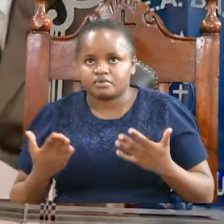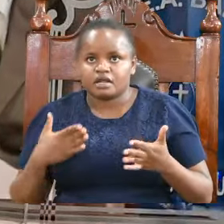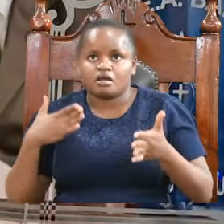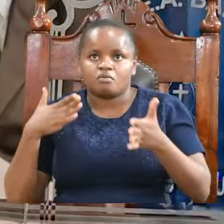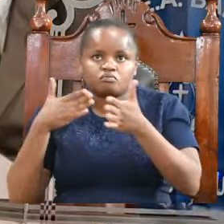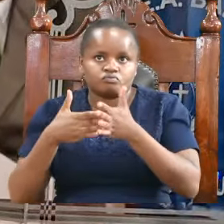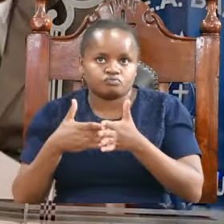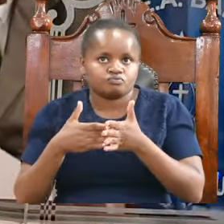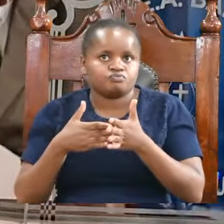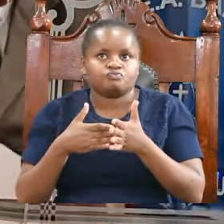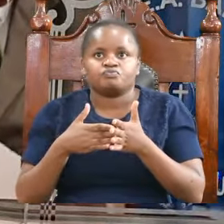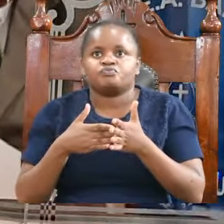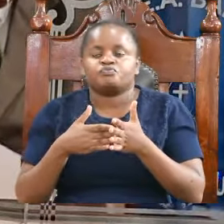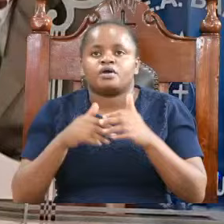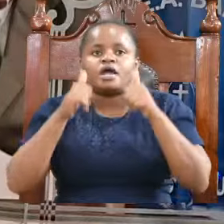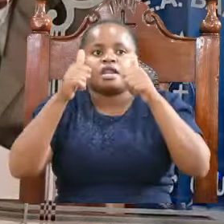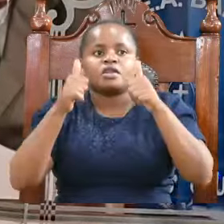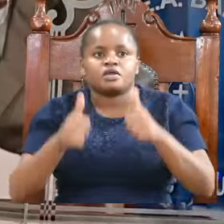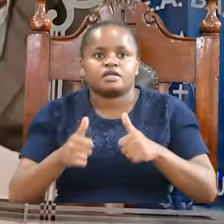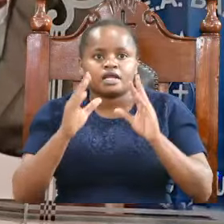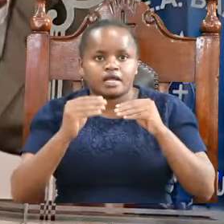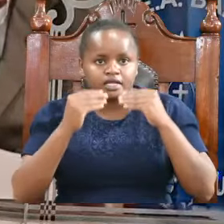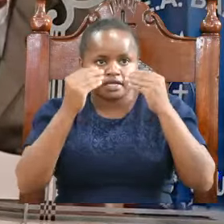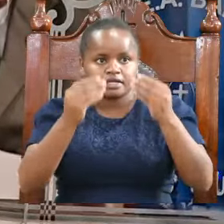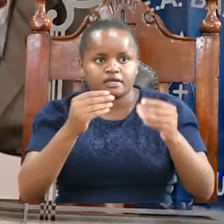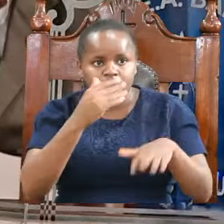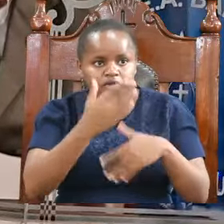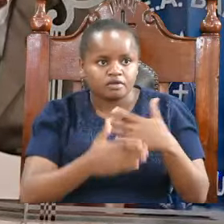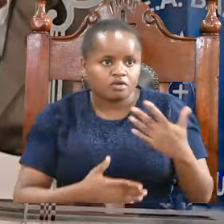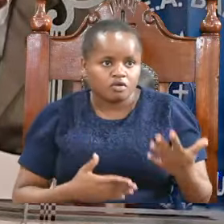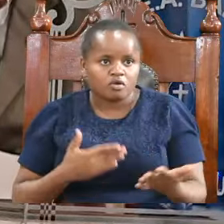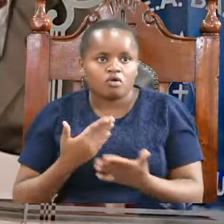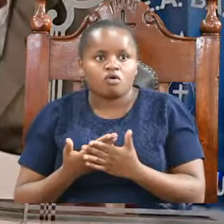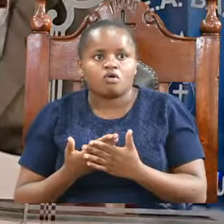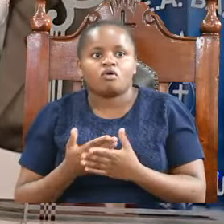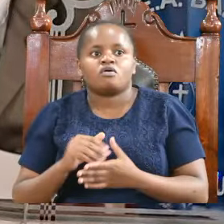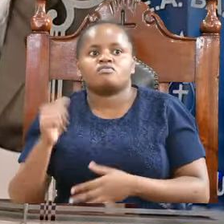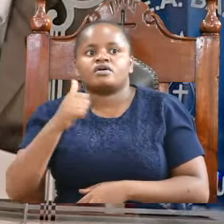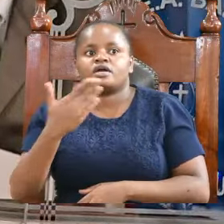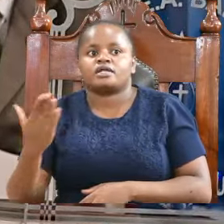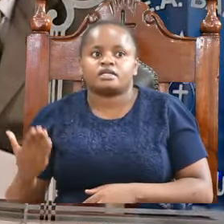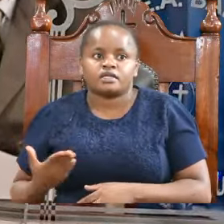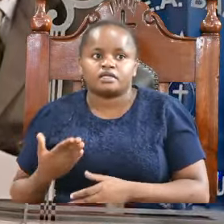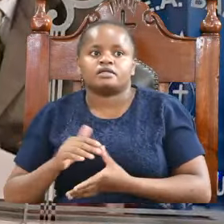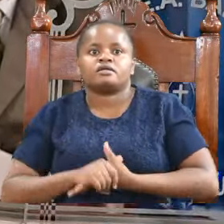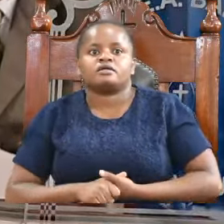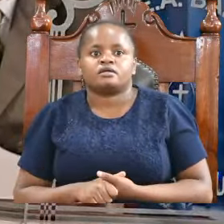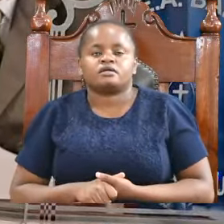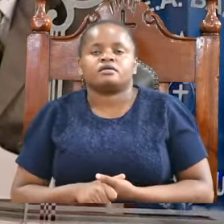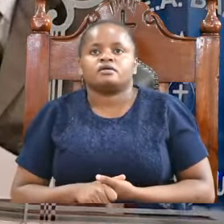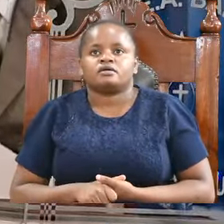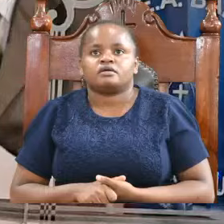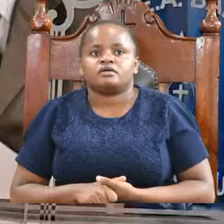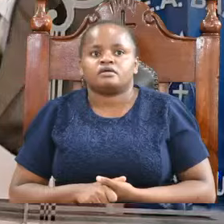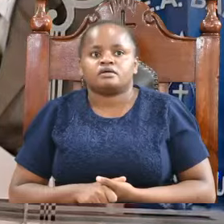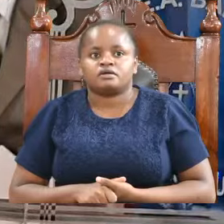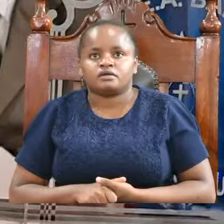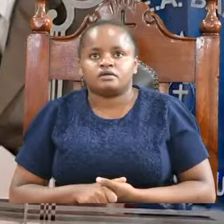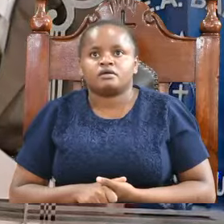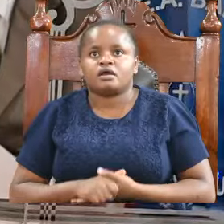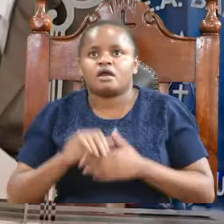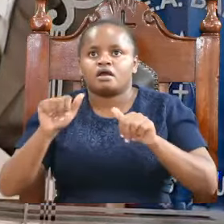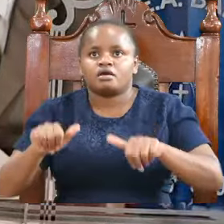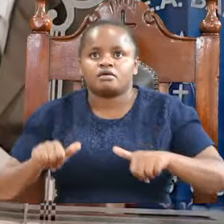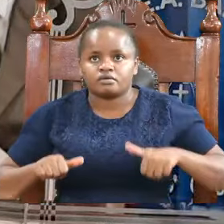it. Notice is hereby given to all concerned that if any of them have anything to object to in the life